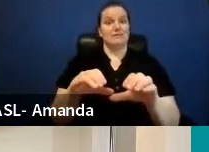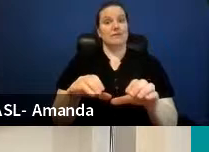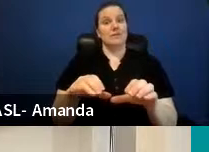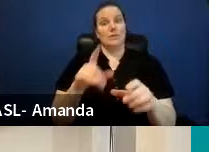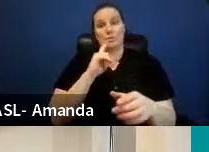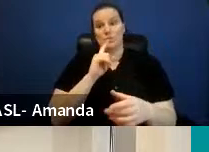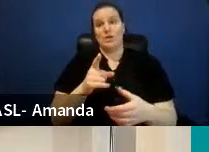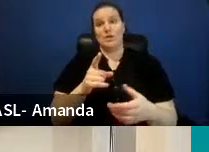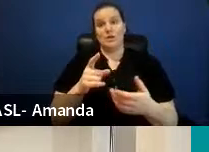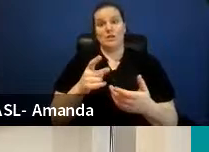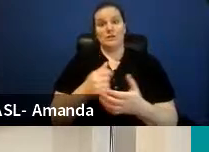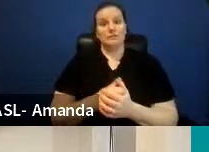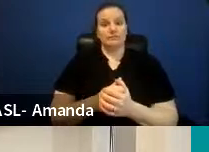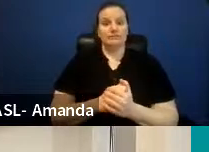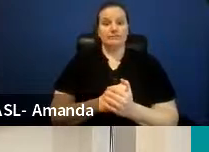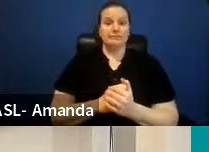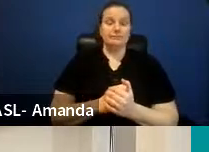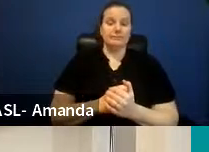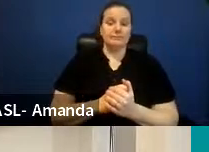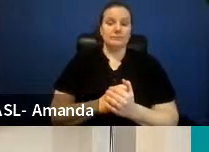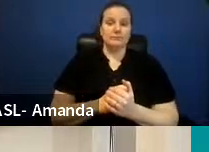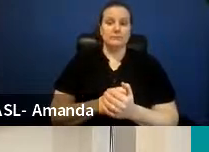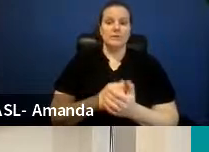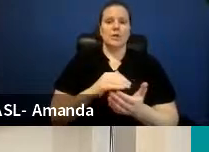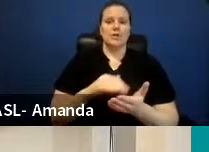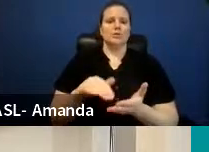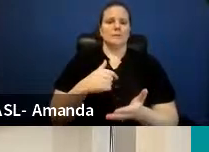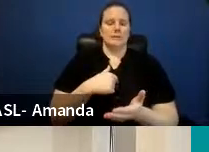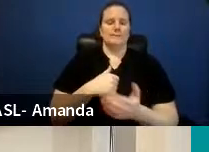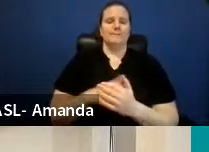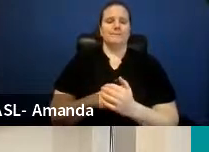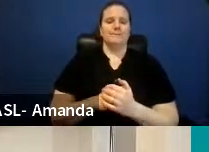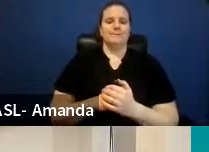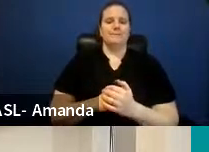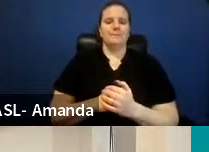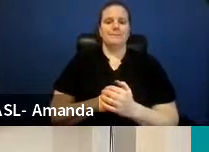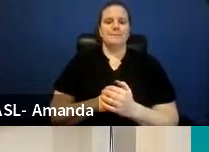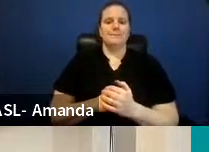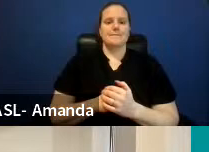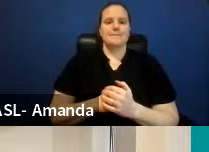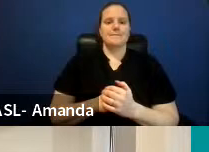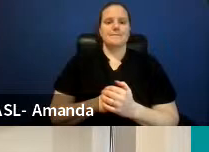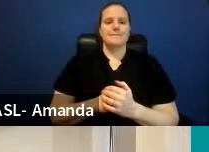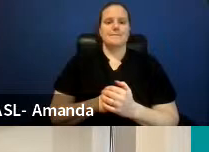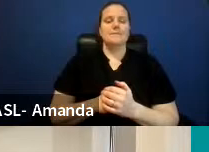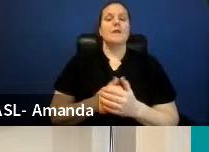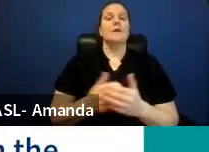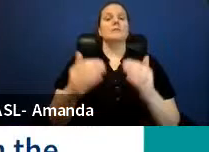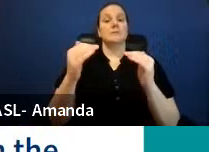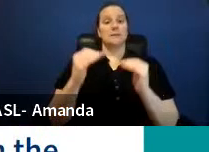really pay dividends. Excuse me. Next slide, please.